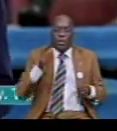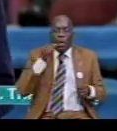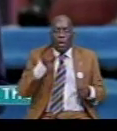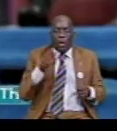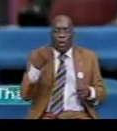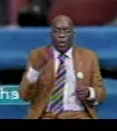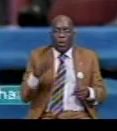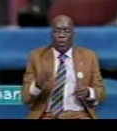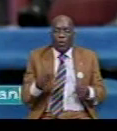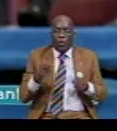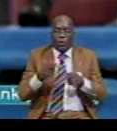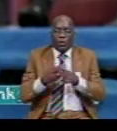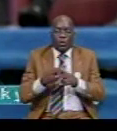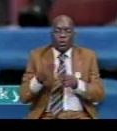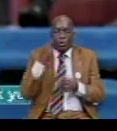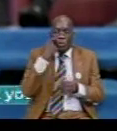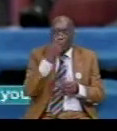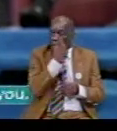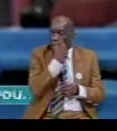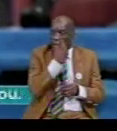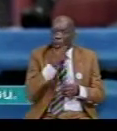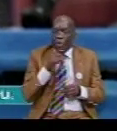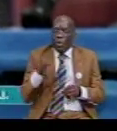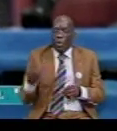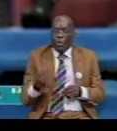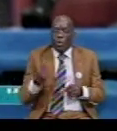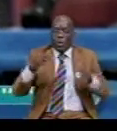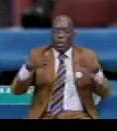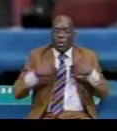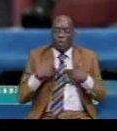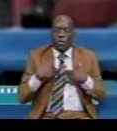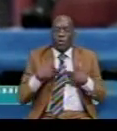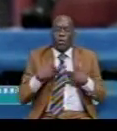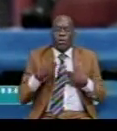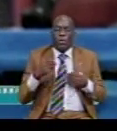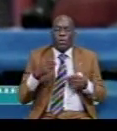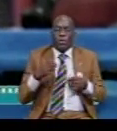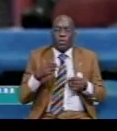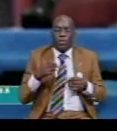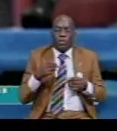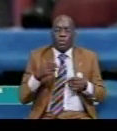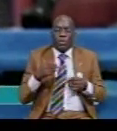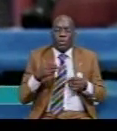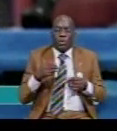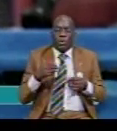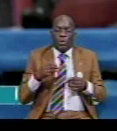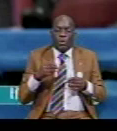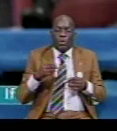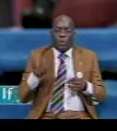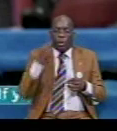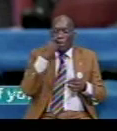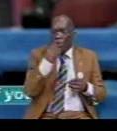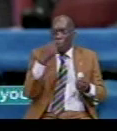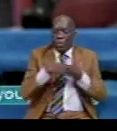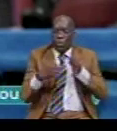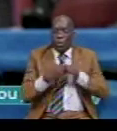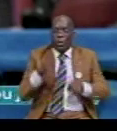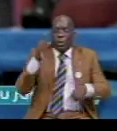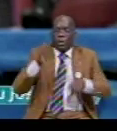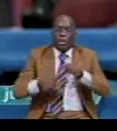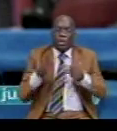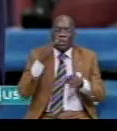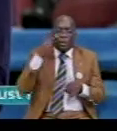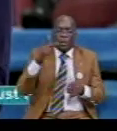I used to have this eye problem that's I can't see something that is far. It's always blurry, and I had to start using